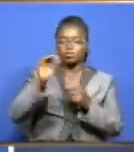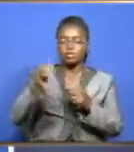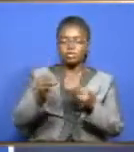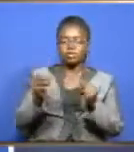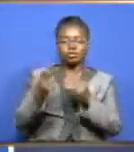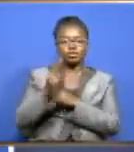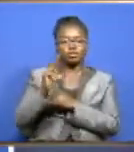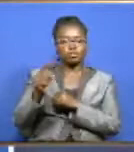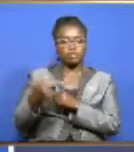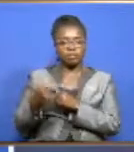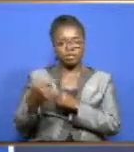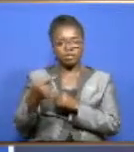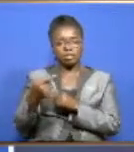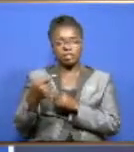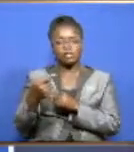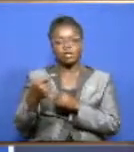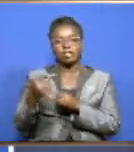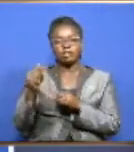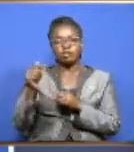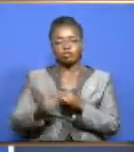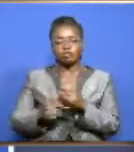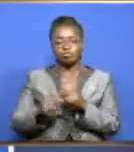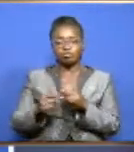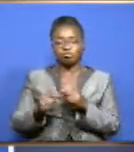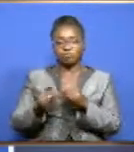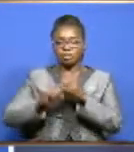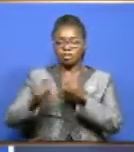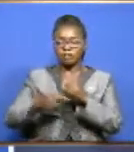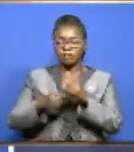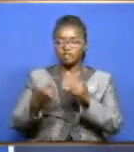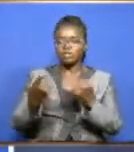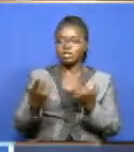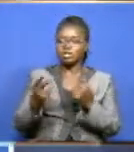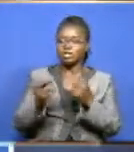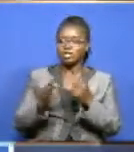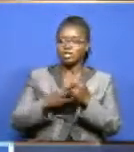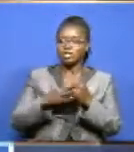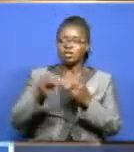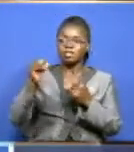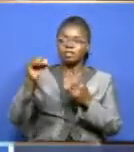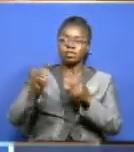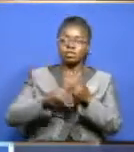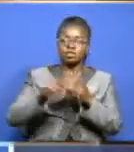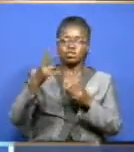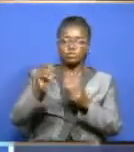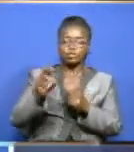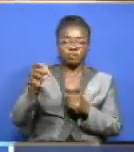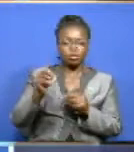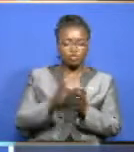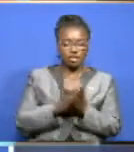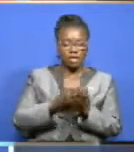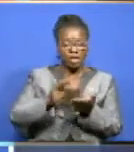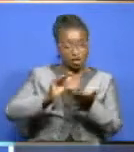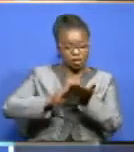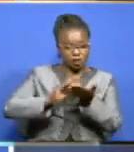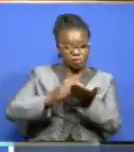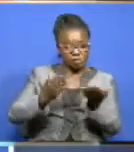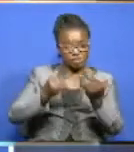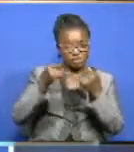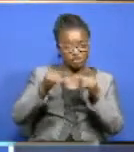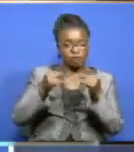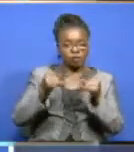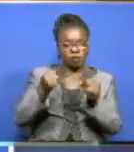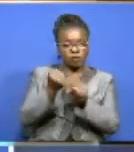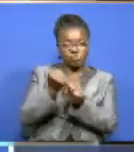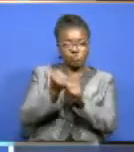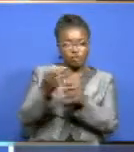12,826 in 2013 to 6,806 in 2020. The First Lady commenced the innovative implementation of the framework